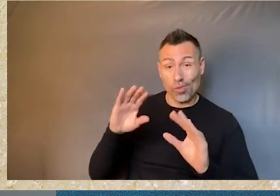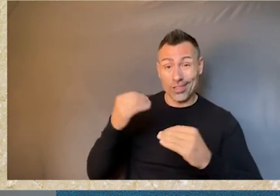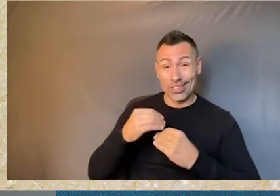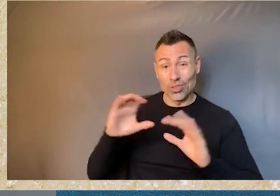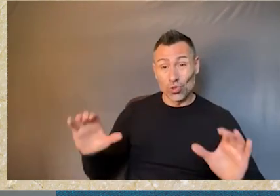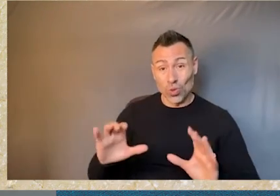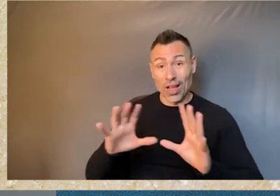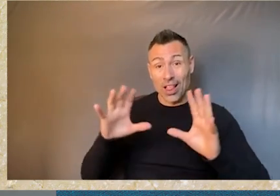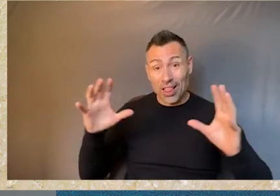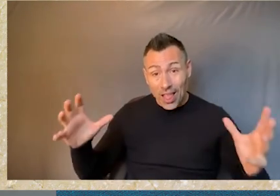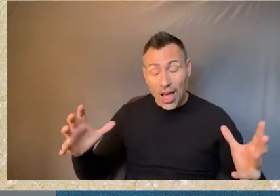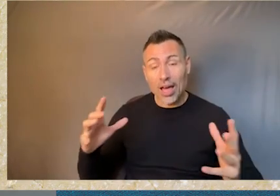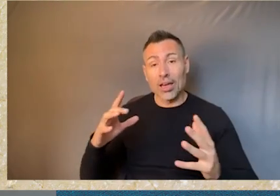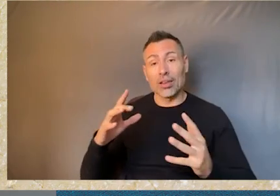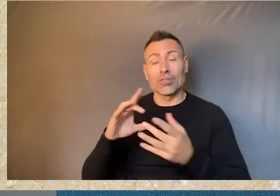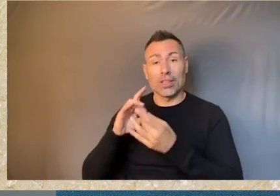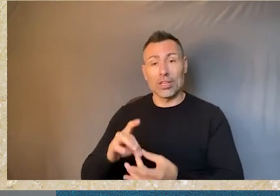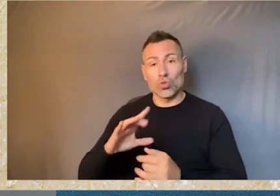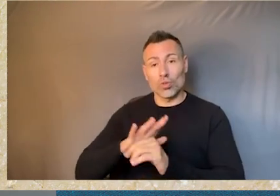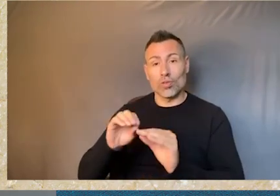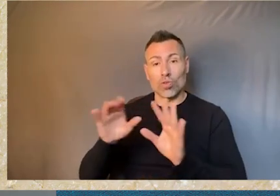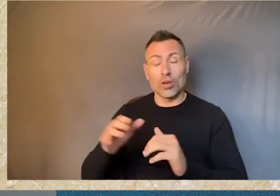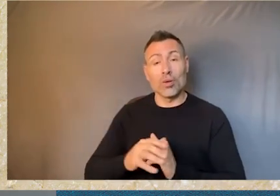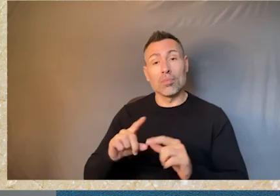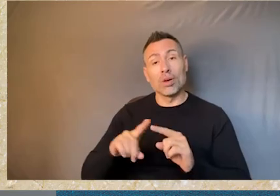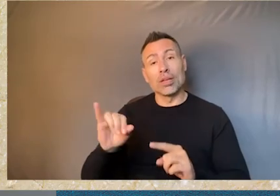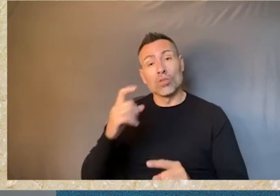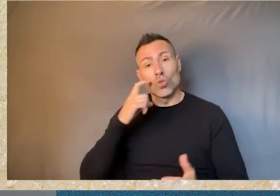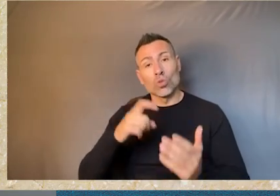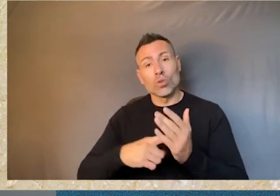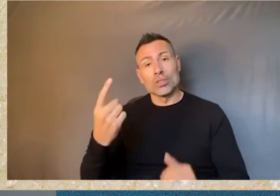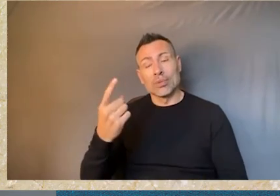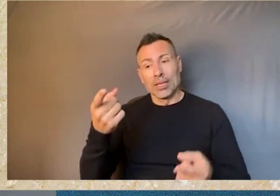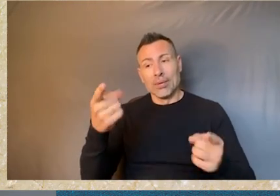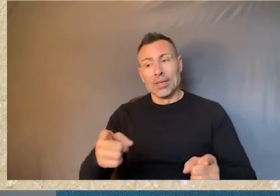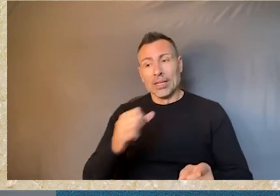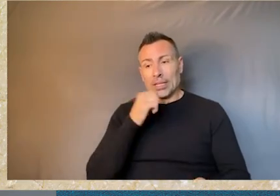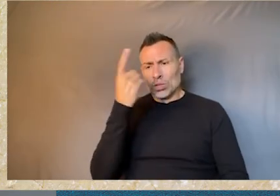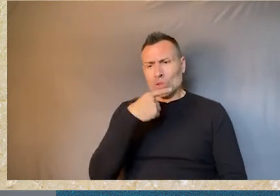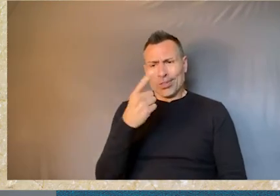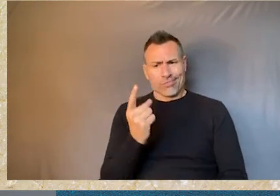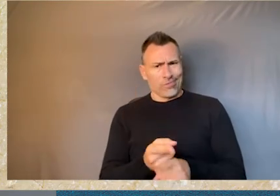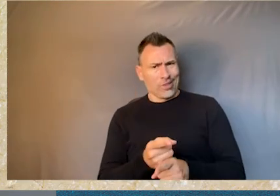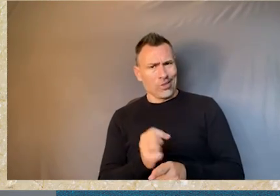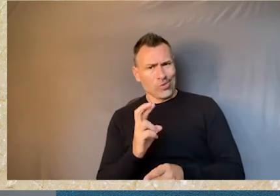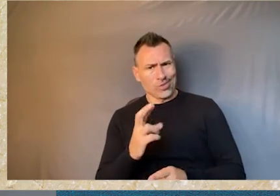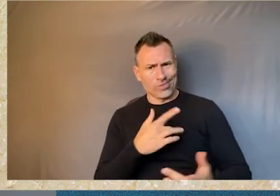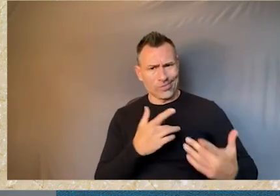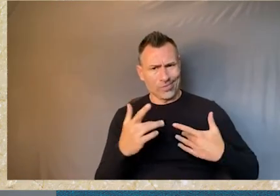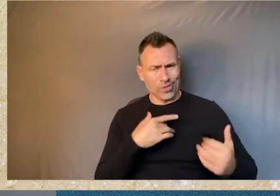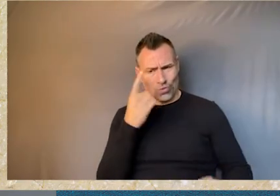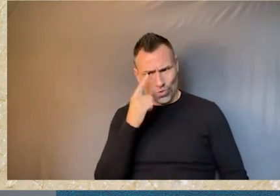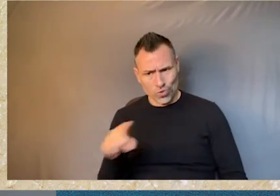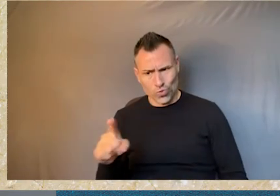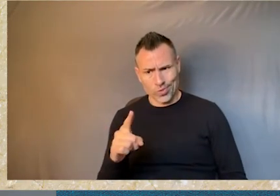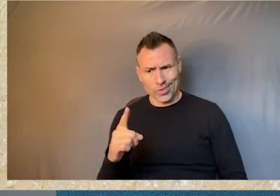doing a lot around this, but if you see something going on that doesn't look right or is concerning to you or doesn't